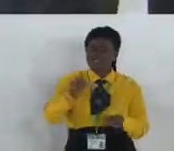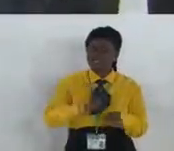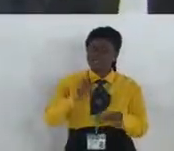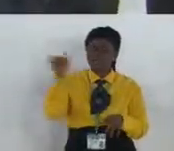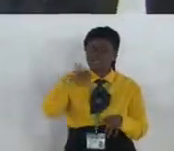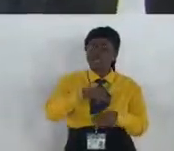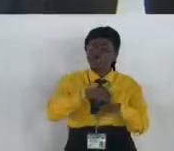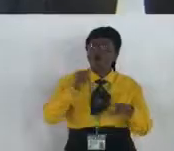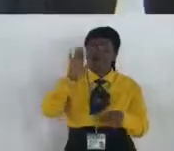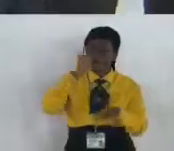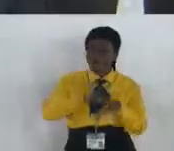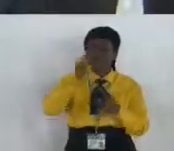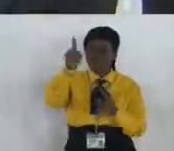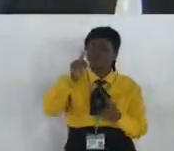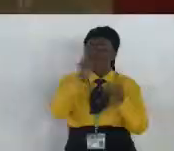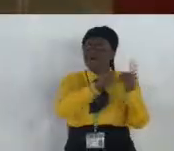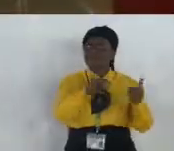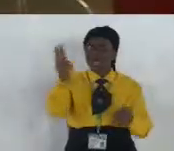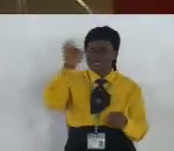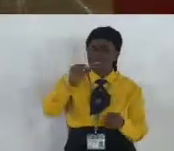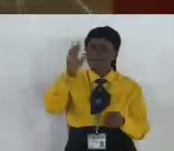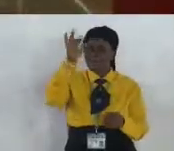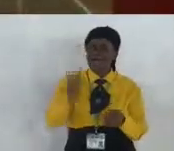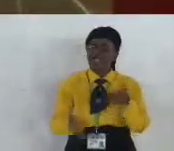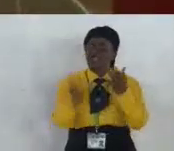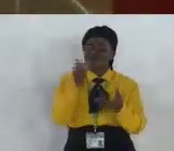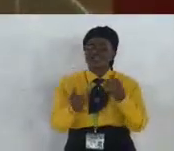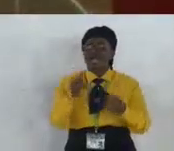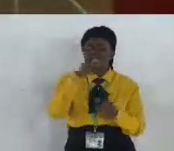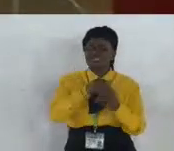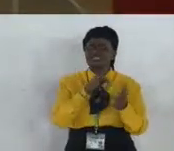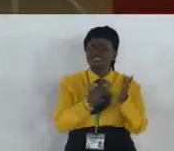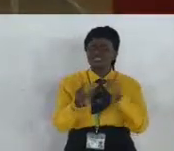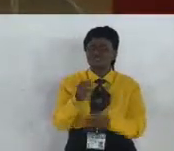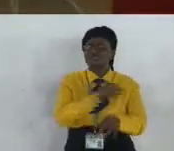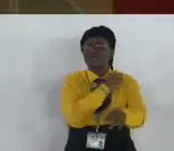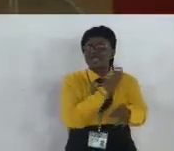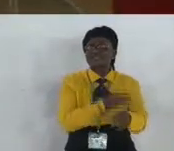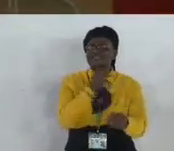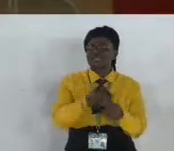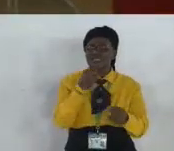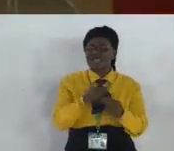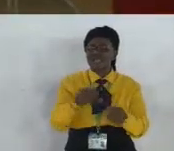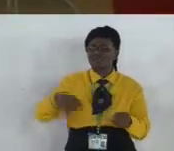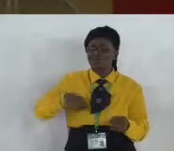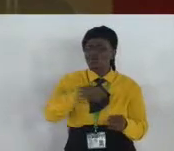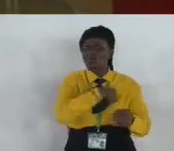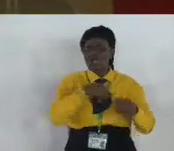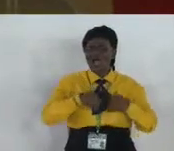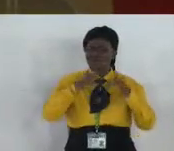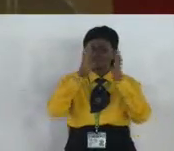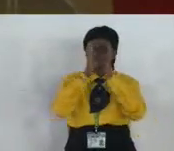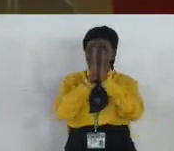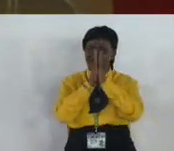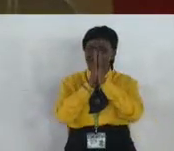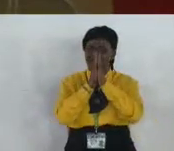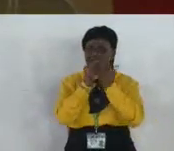answer them by fire. In Jesus' mighty name, we have prayed.